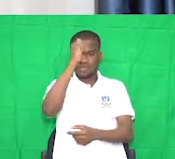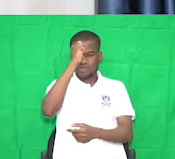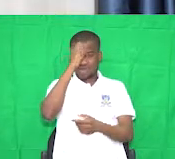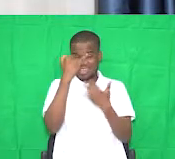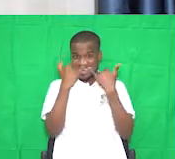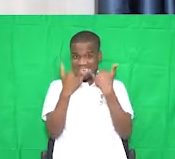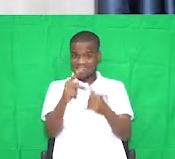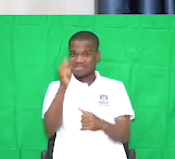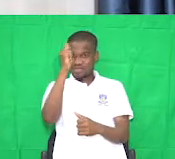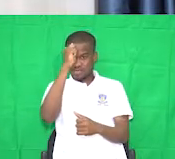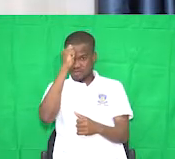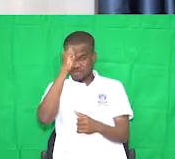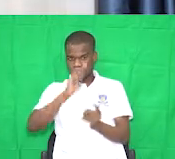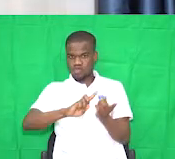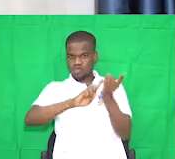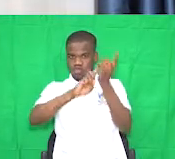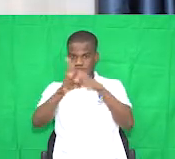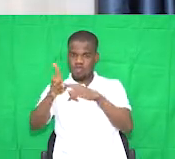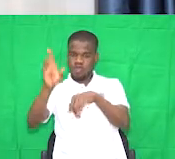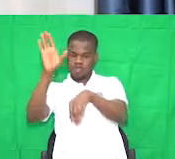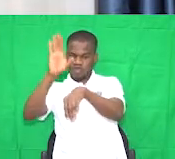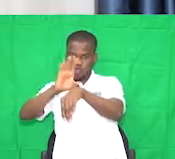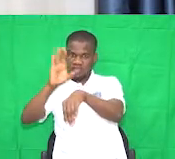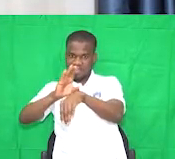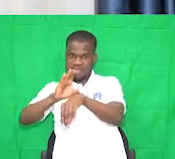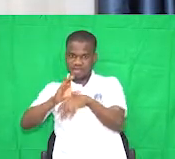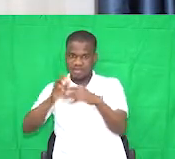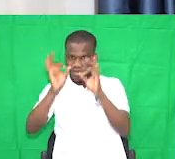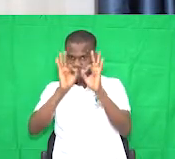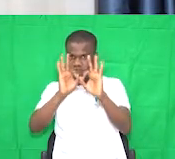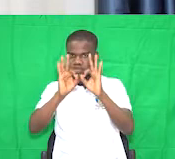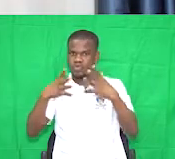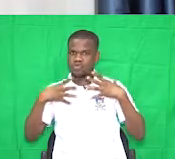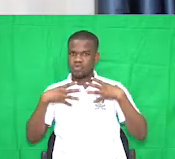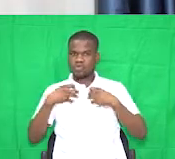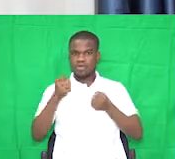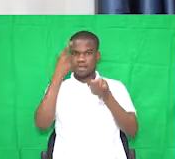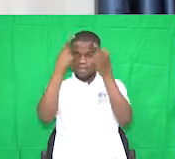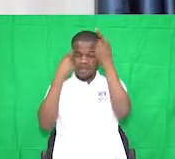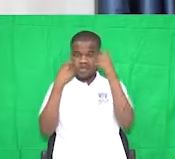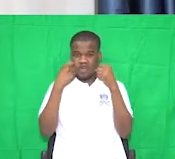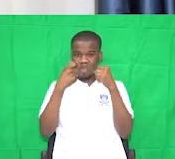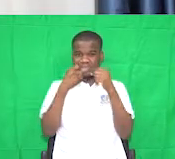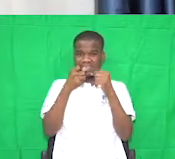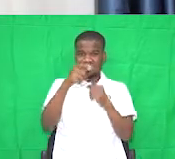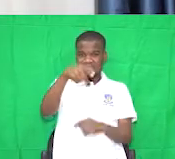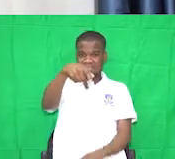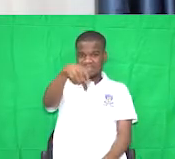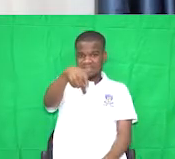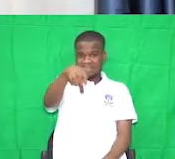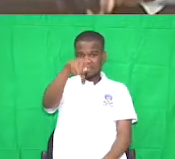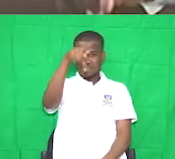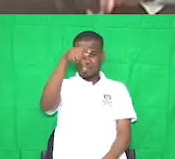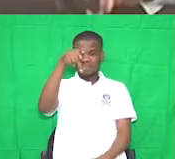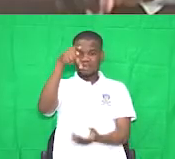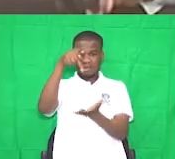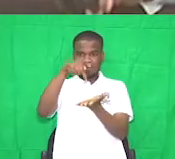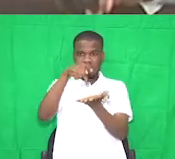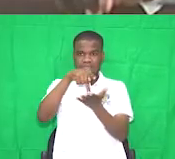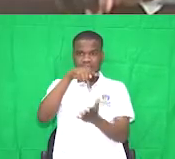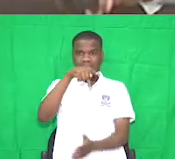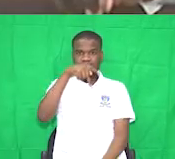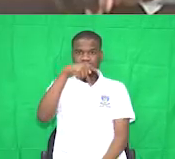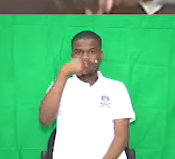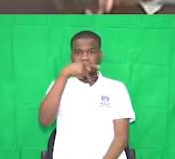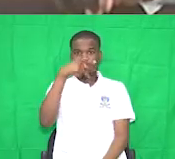responsibility leaders to be able to counteract false doctrine that is ongoing, that was going on within the church.